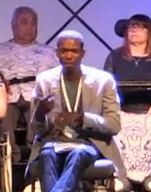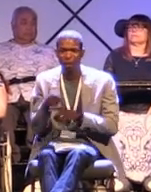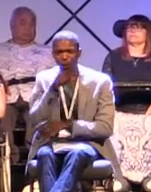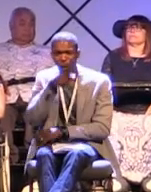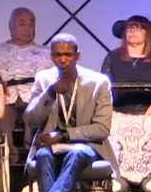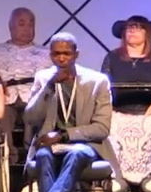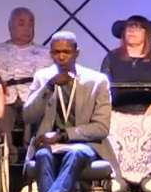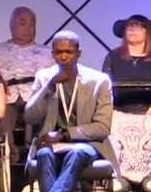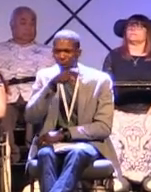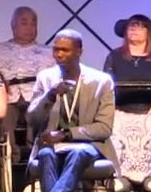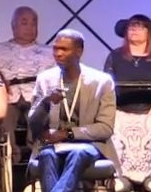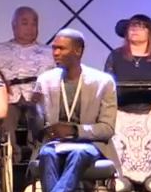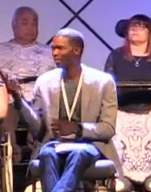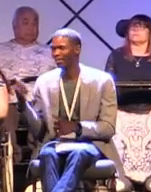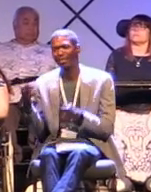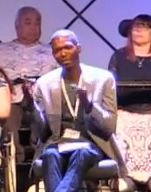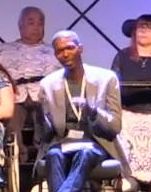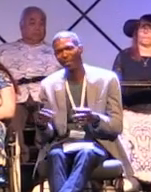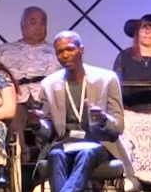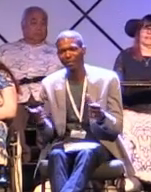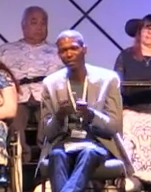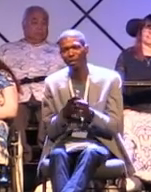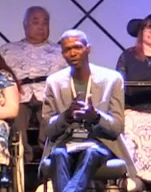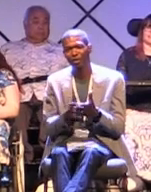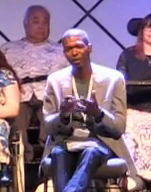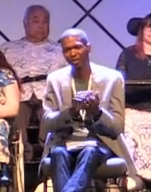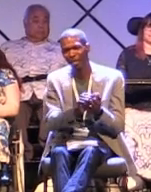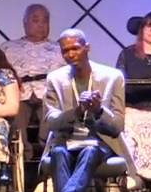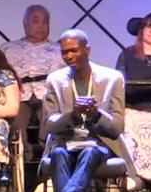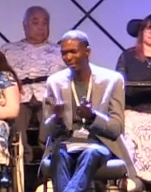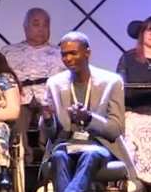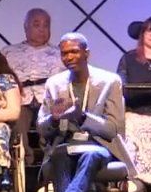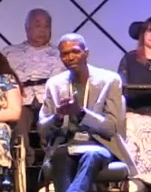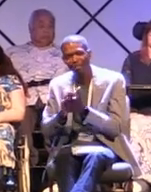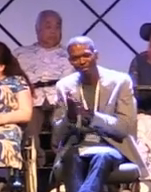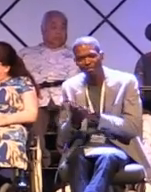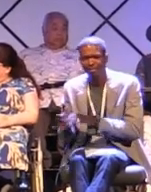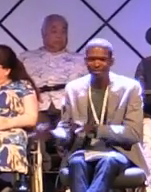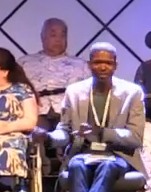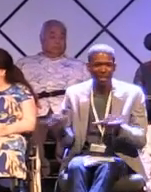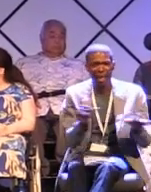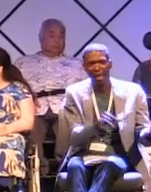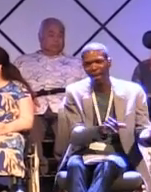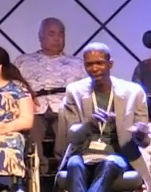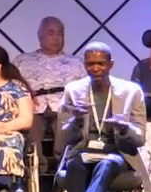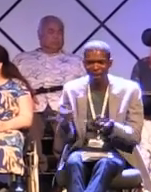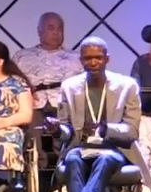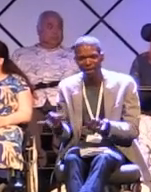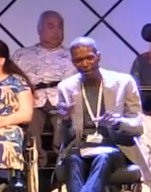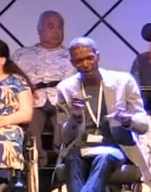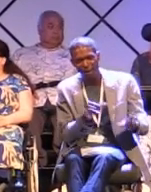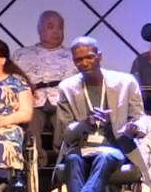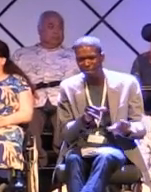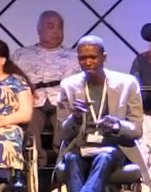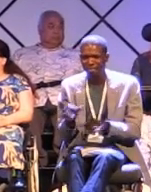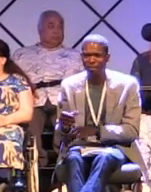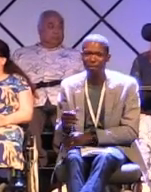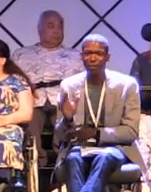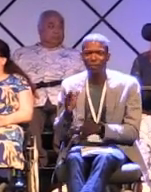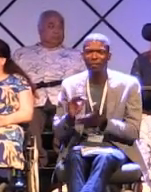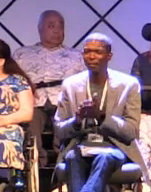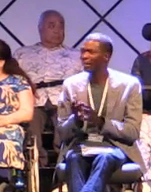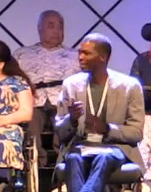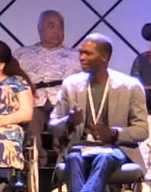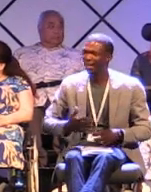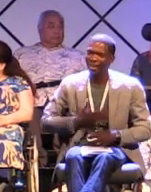together, Sean had decided to join in with the snoring. Trevi will make Sean's life happier and easier